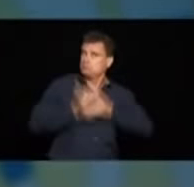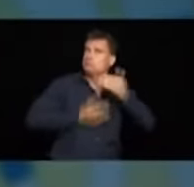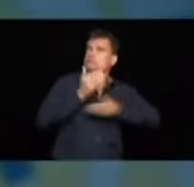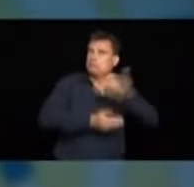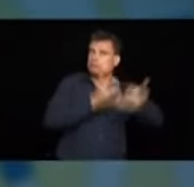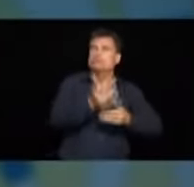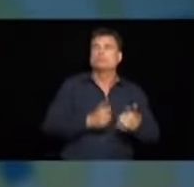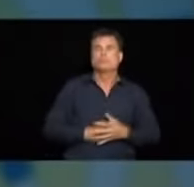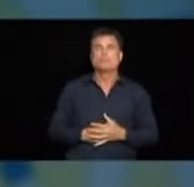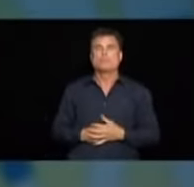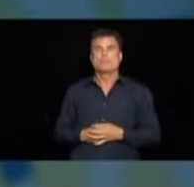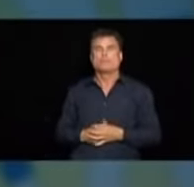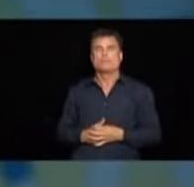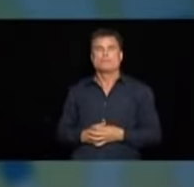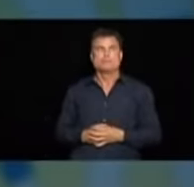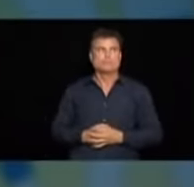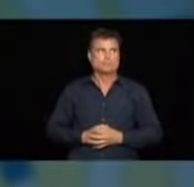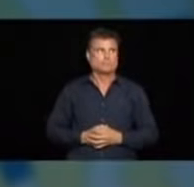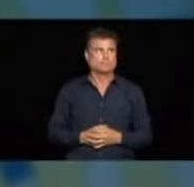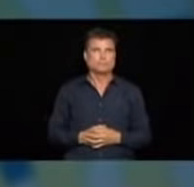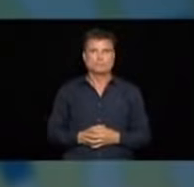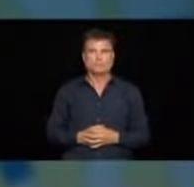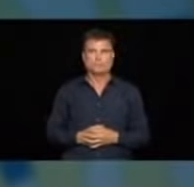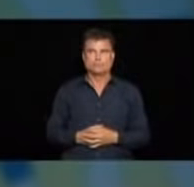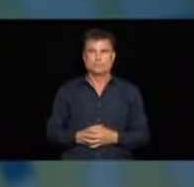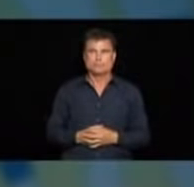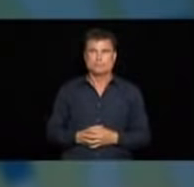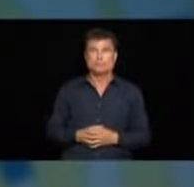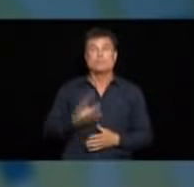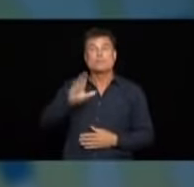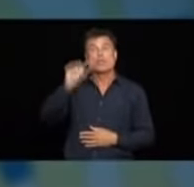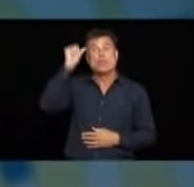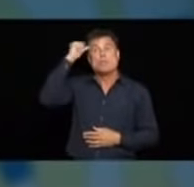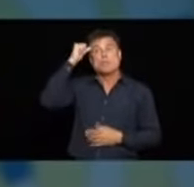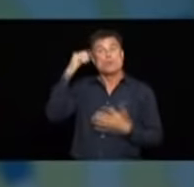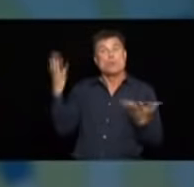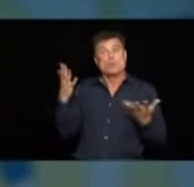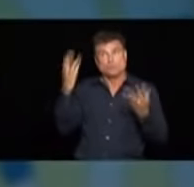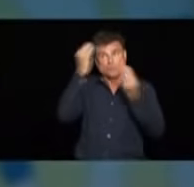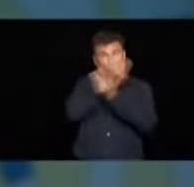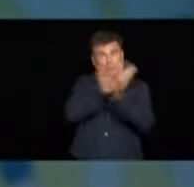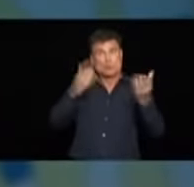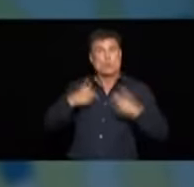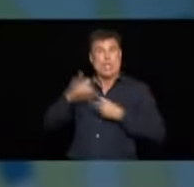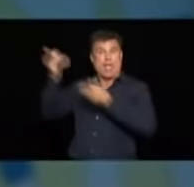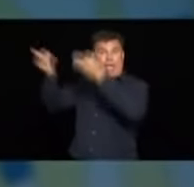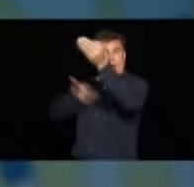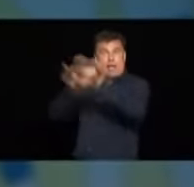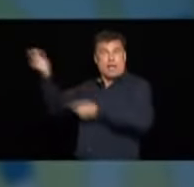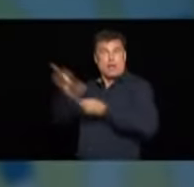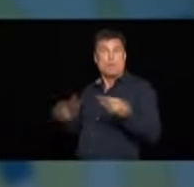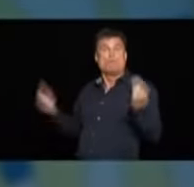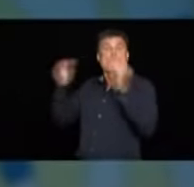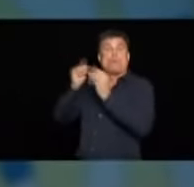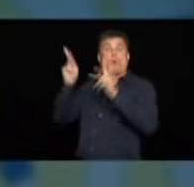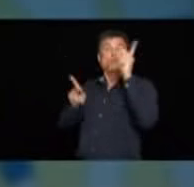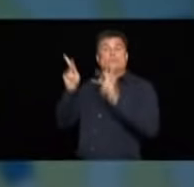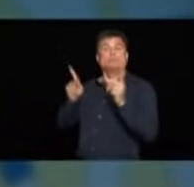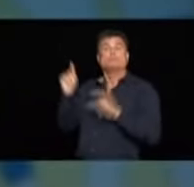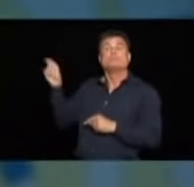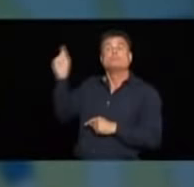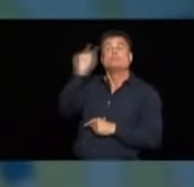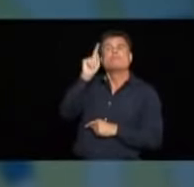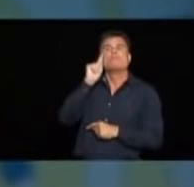ago to hire more people to engage in contact tracing, which we will of course be continuing to do through the